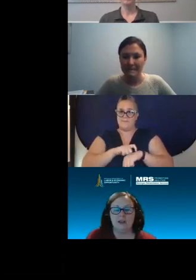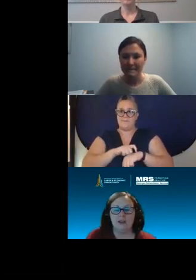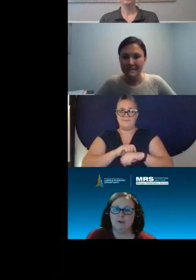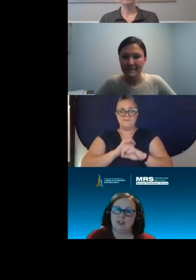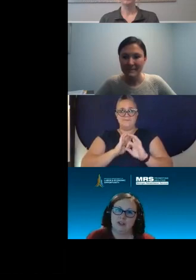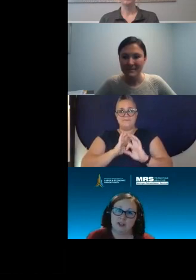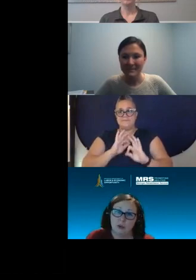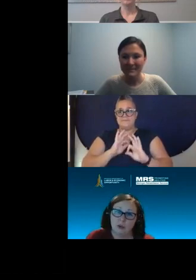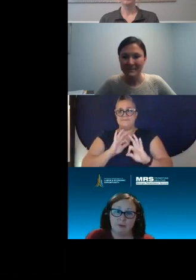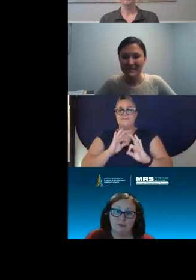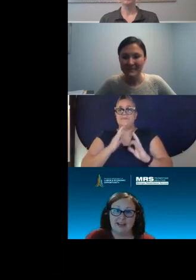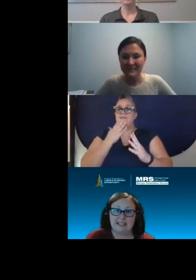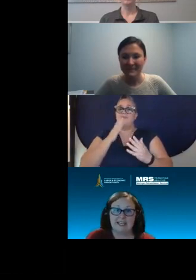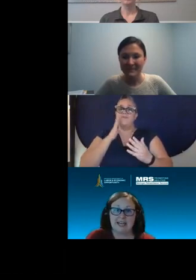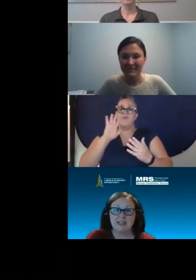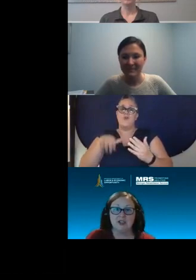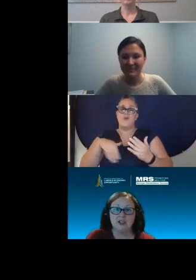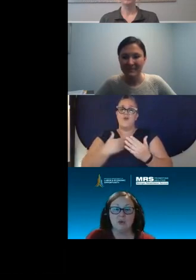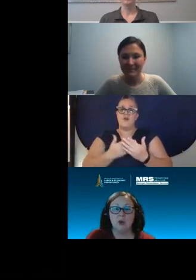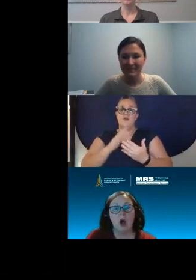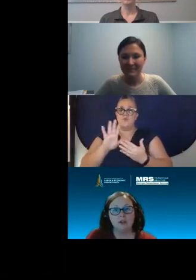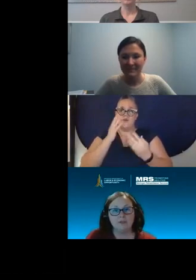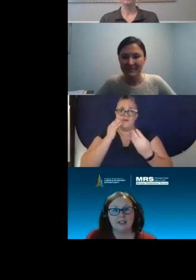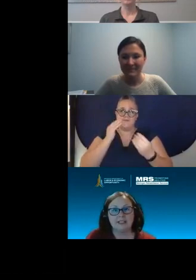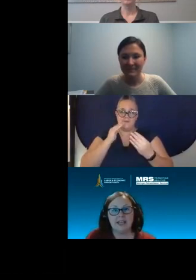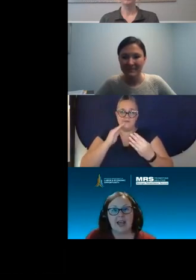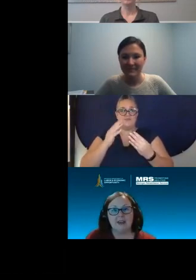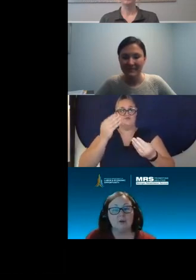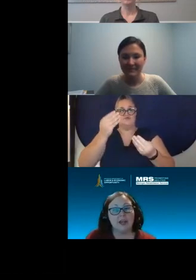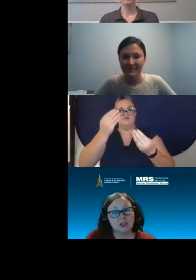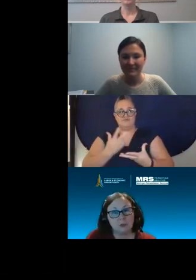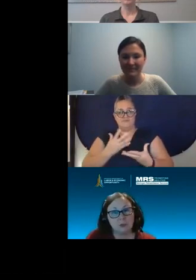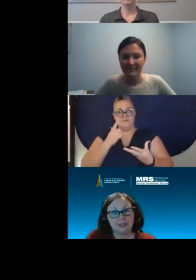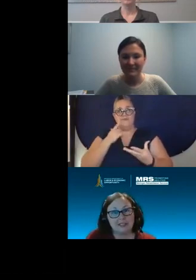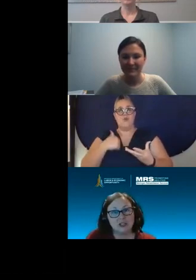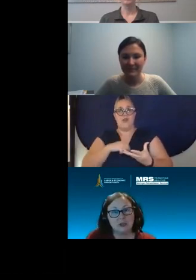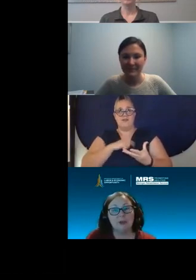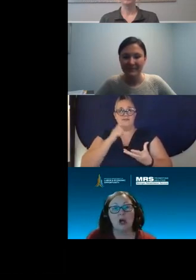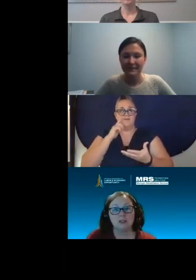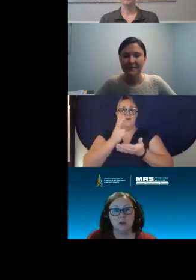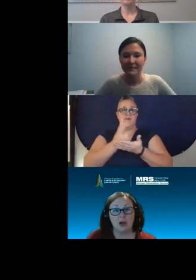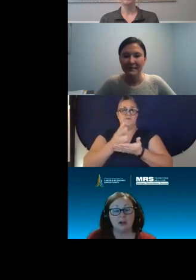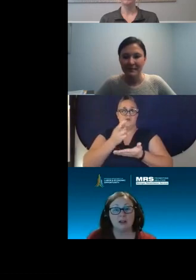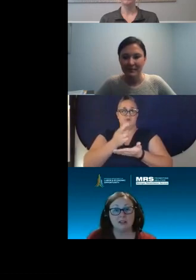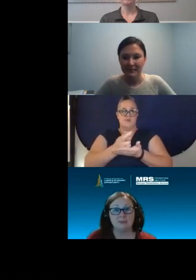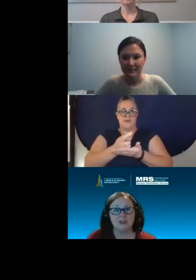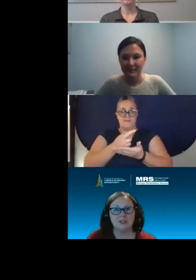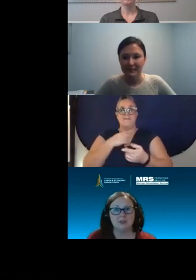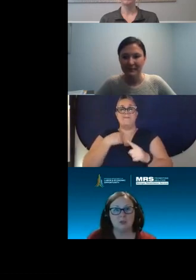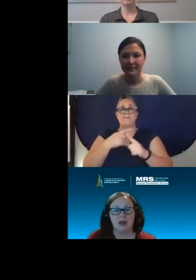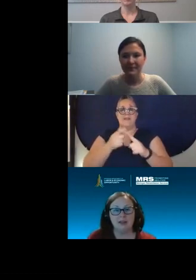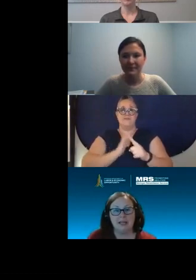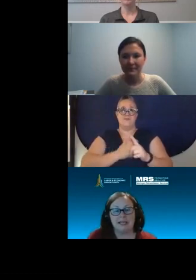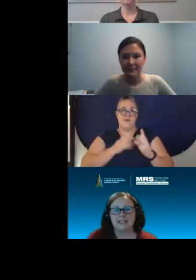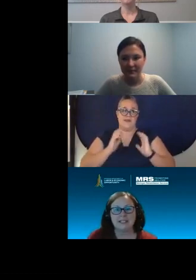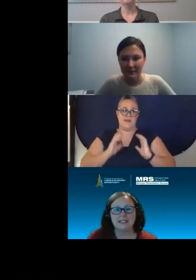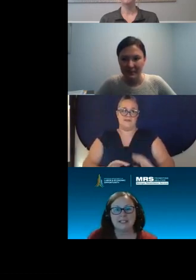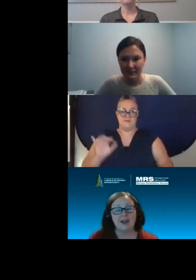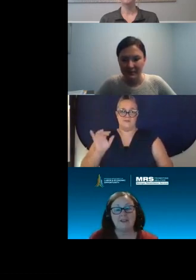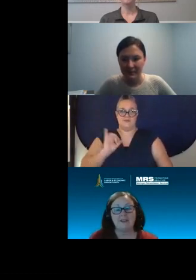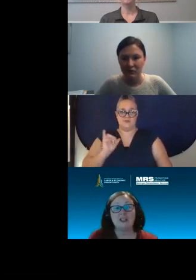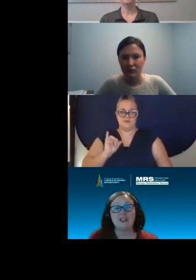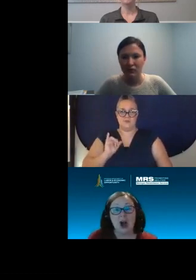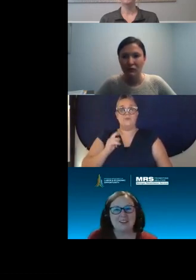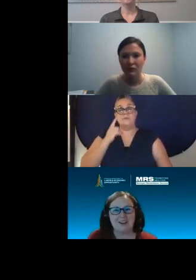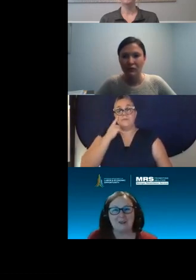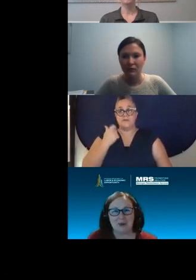the information that you have provided today to all of us at Vocational Rehabilitation, but also our customers as well. Since we do